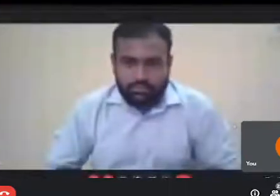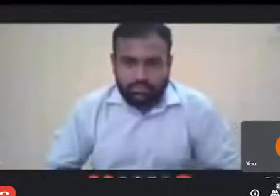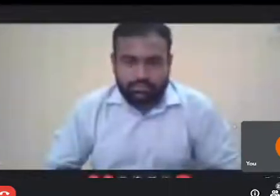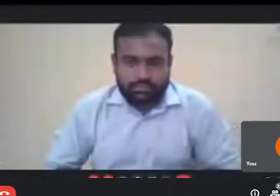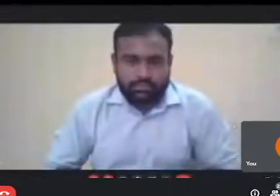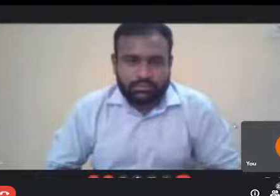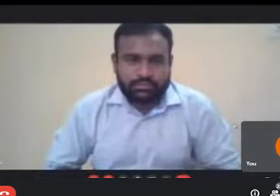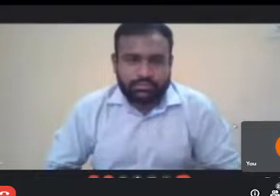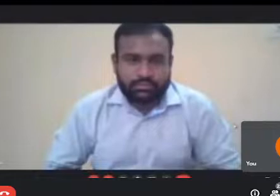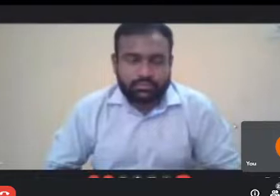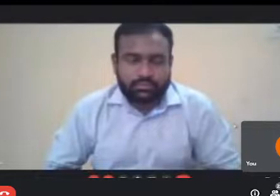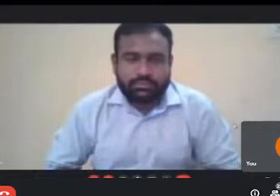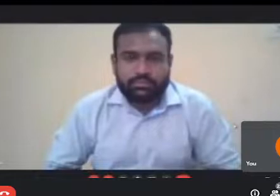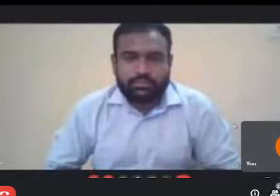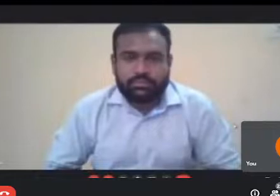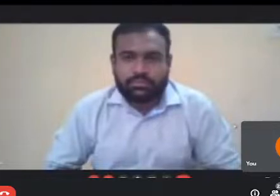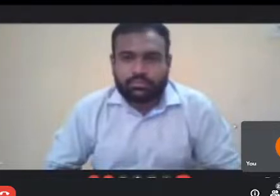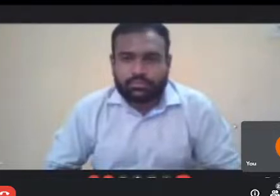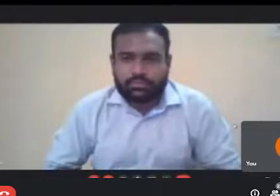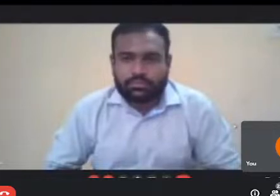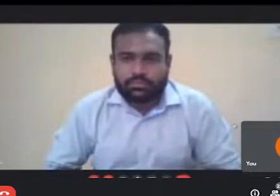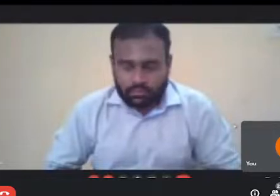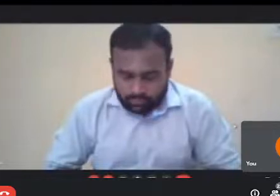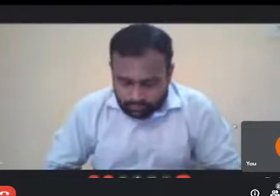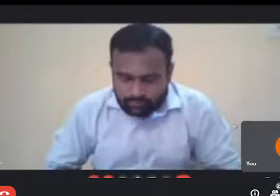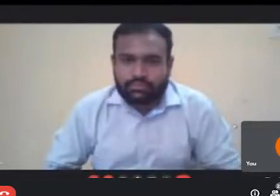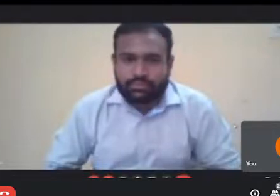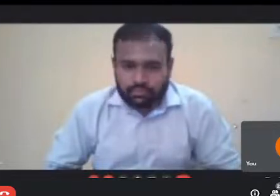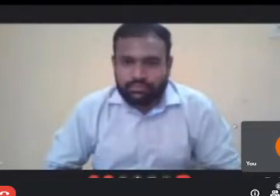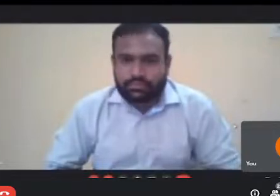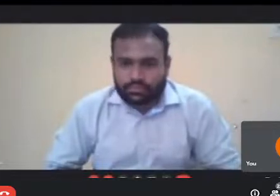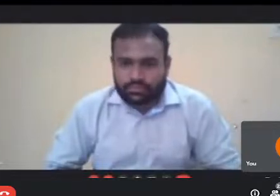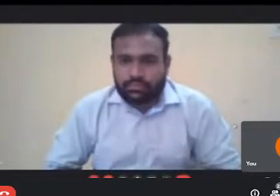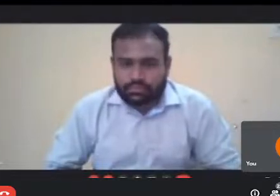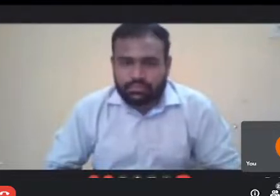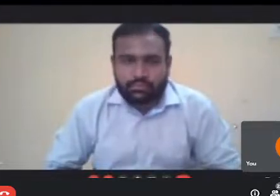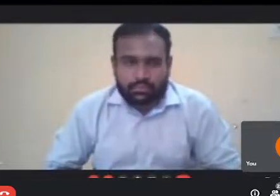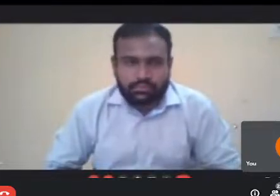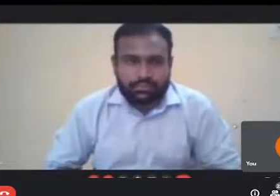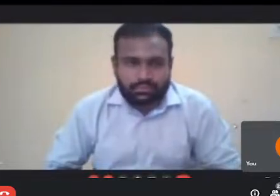Thank you. Now it's back to me for a summary.